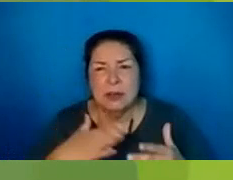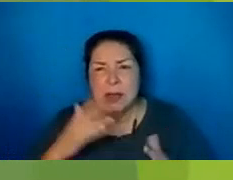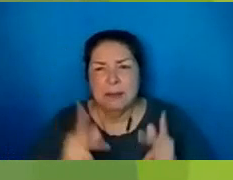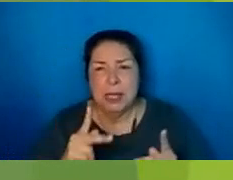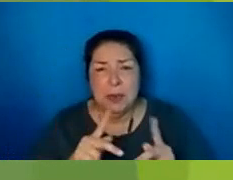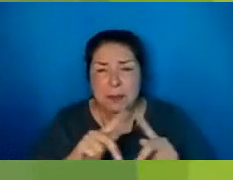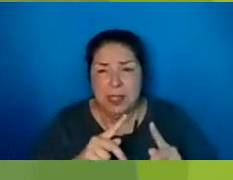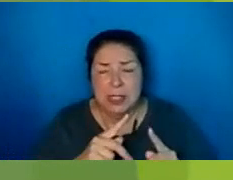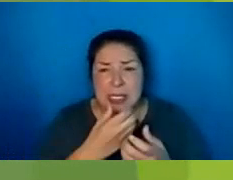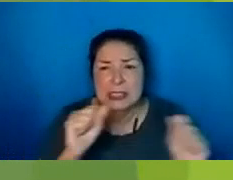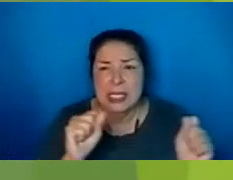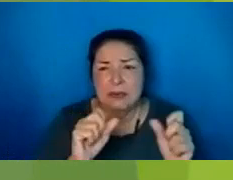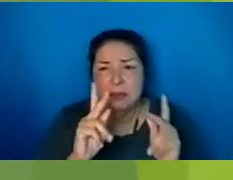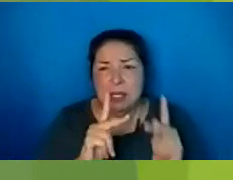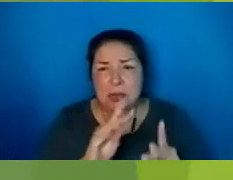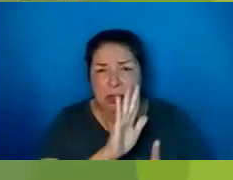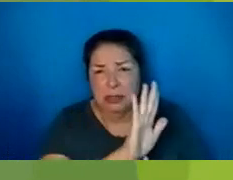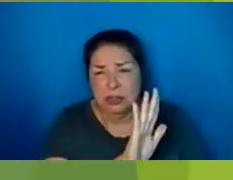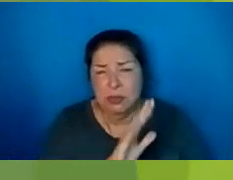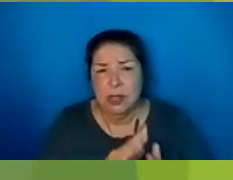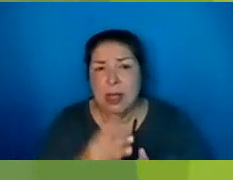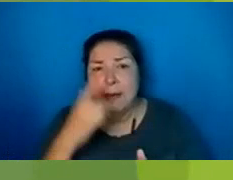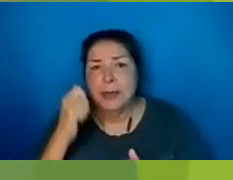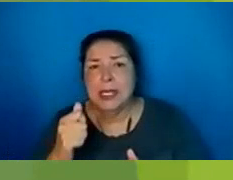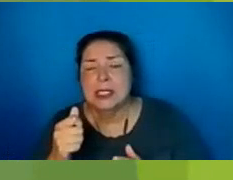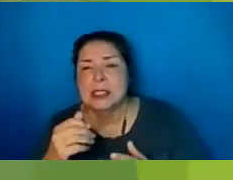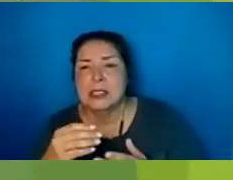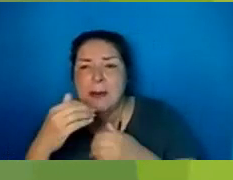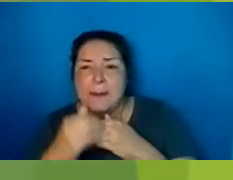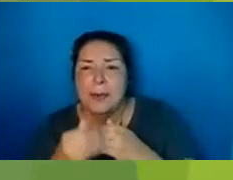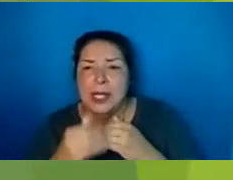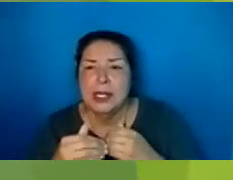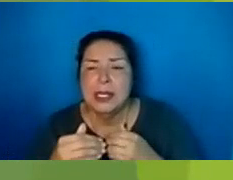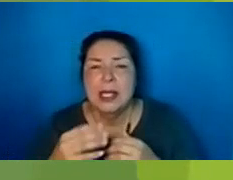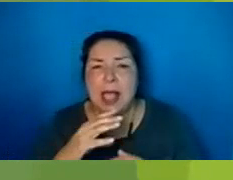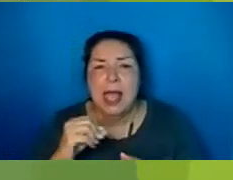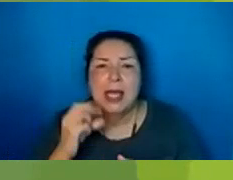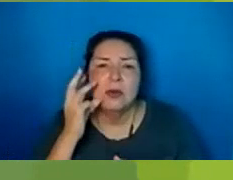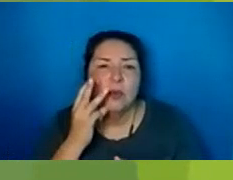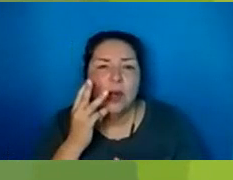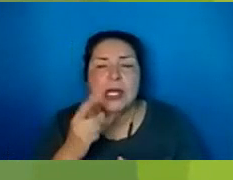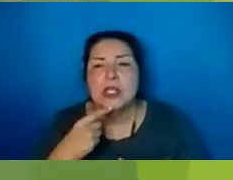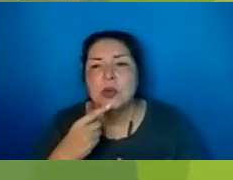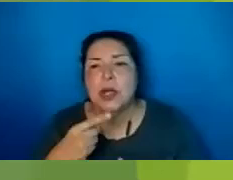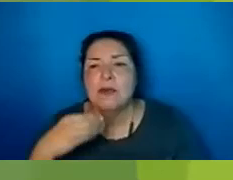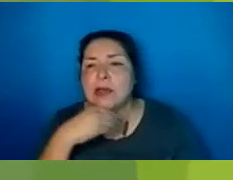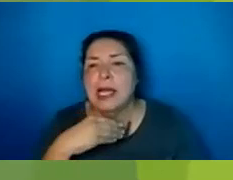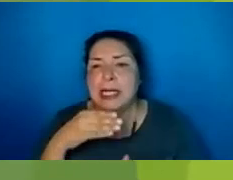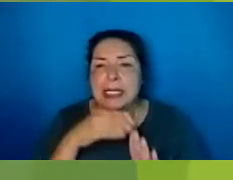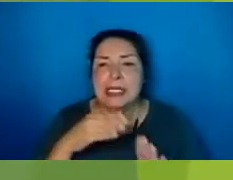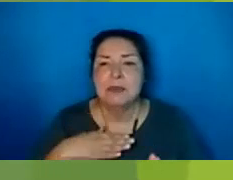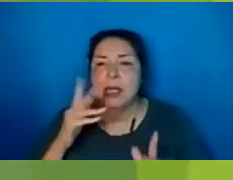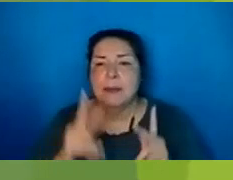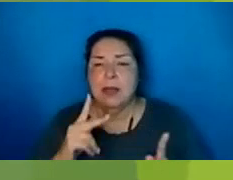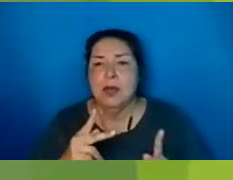For handfuls of barley and fragments of bread, you have profaned me to my people to put to death some who should